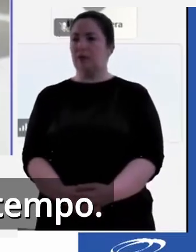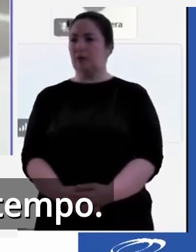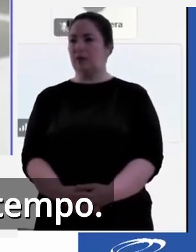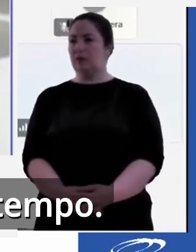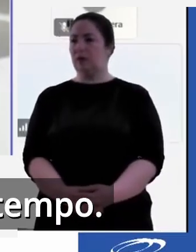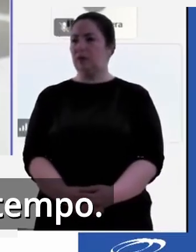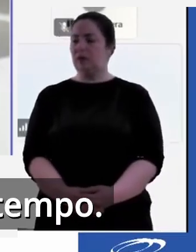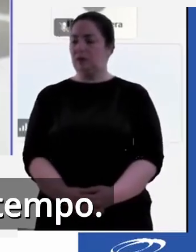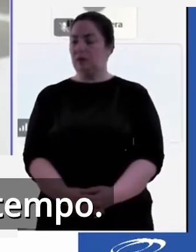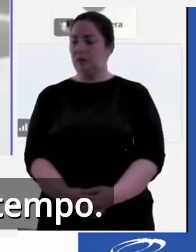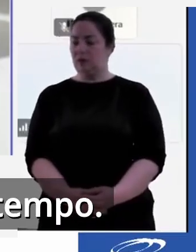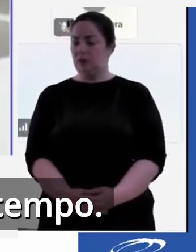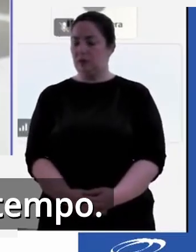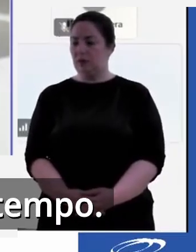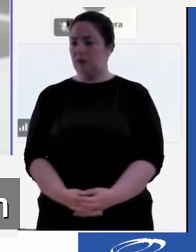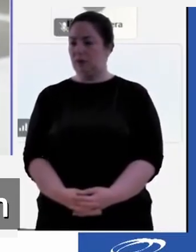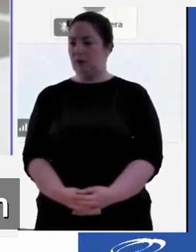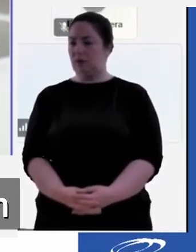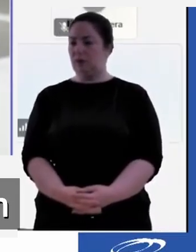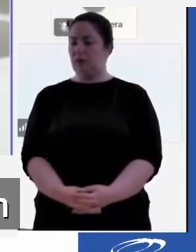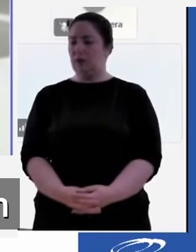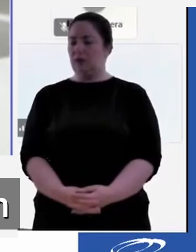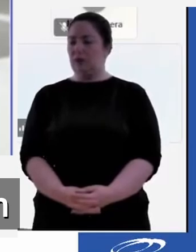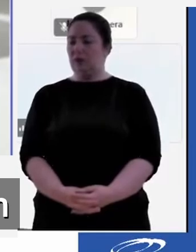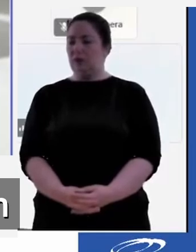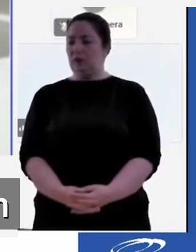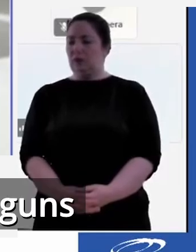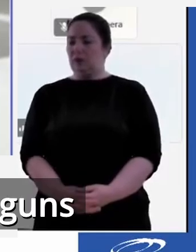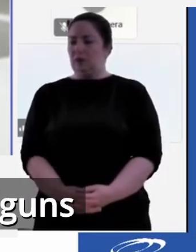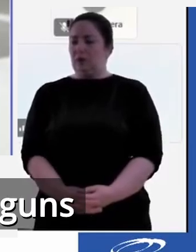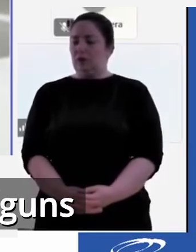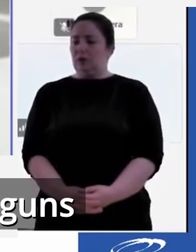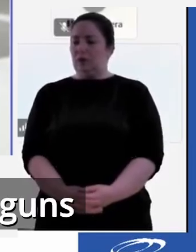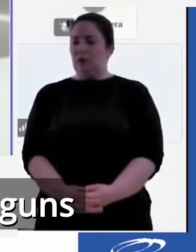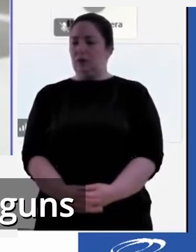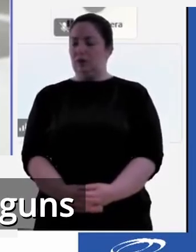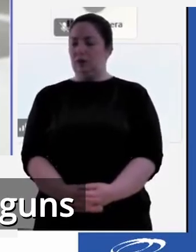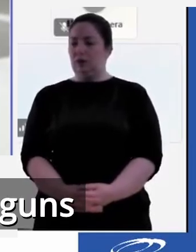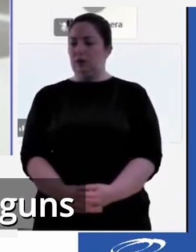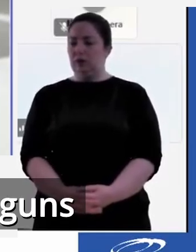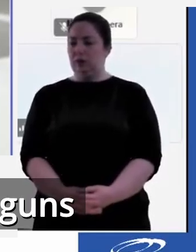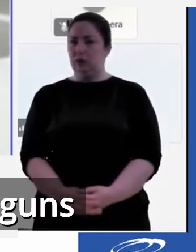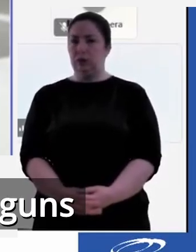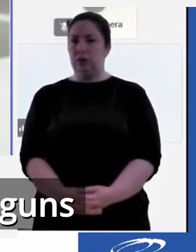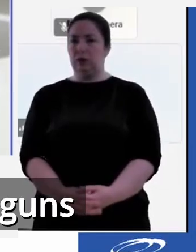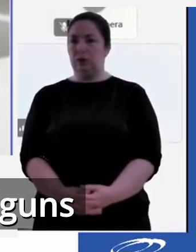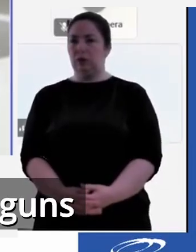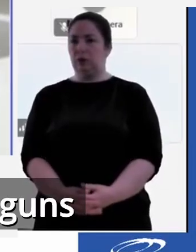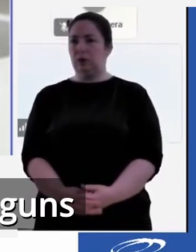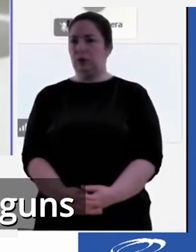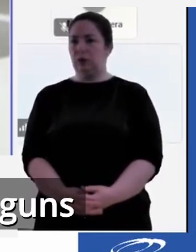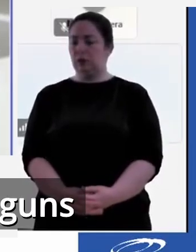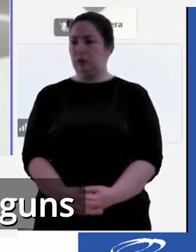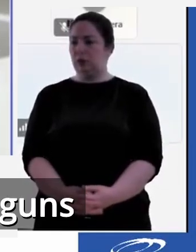tissue cultures have improved over time. Maybe some of those improvements are small, maybe some of them are larger, but